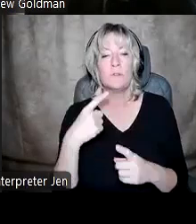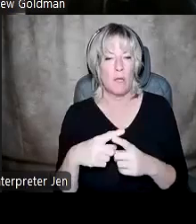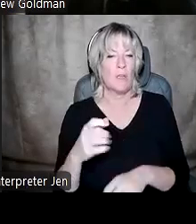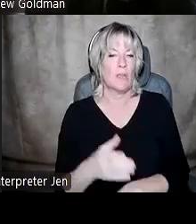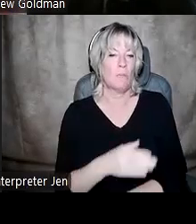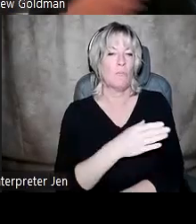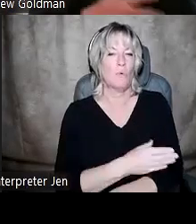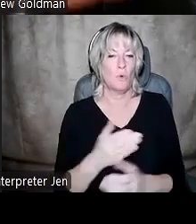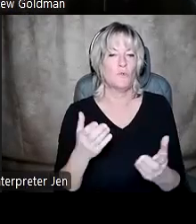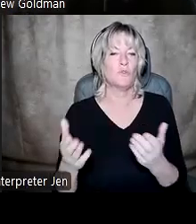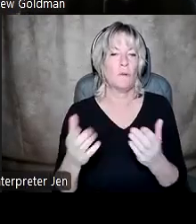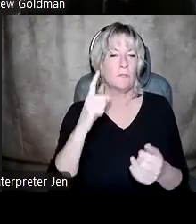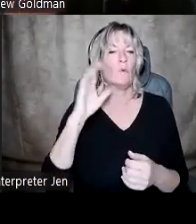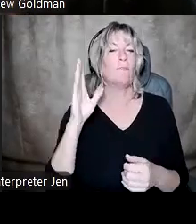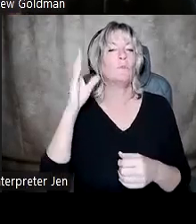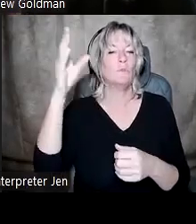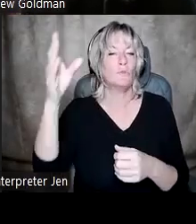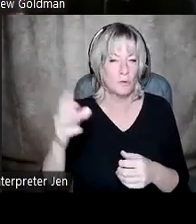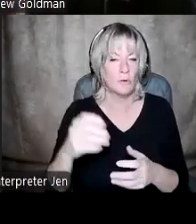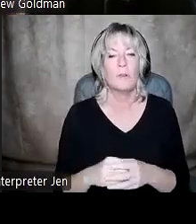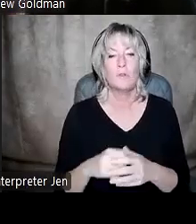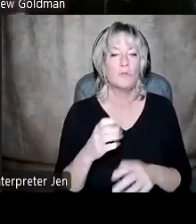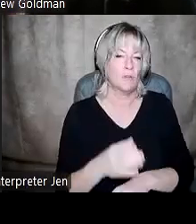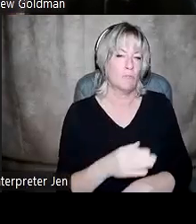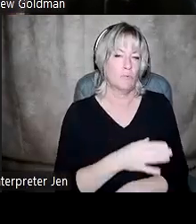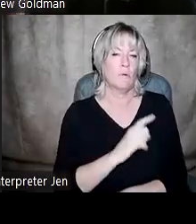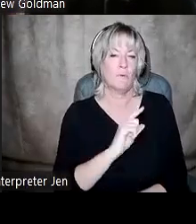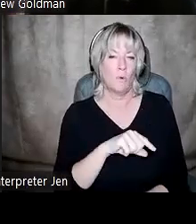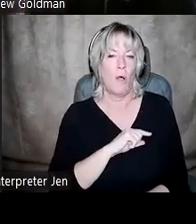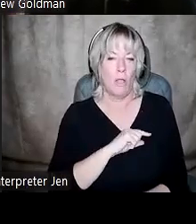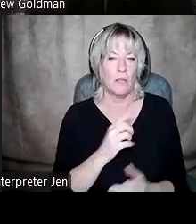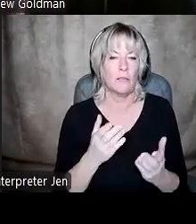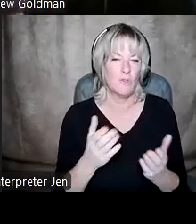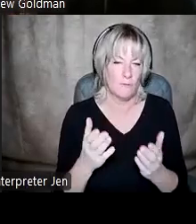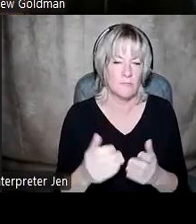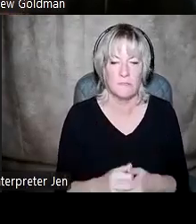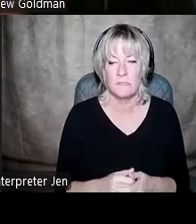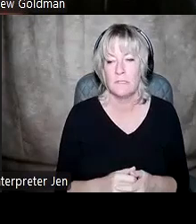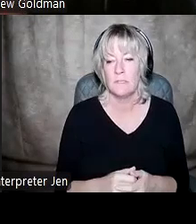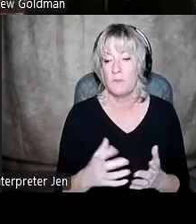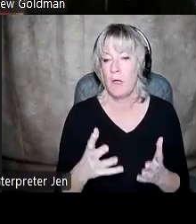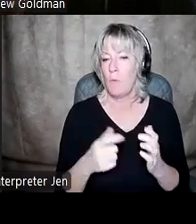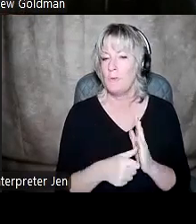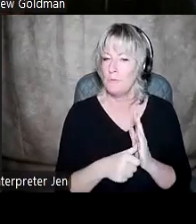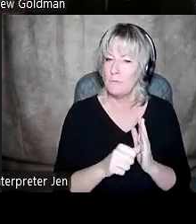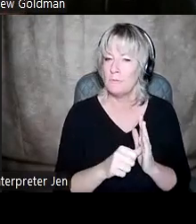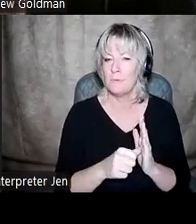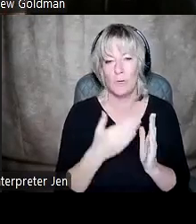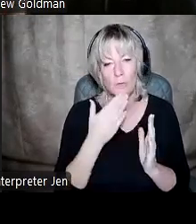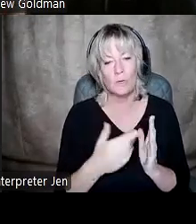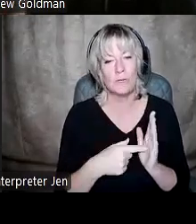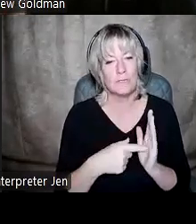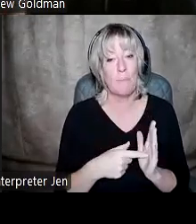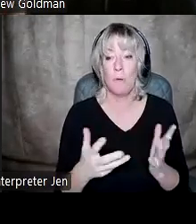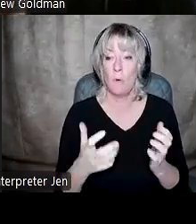long term and in the future to then be able to improve the quality of crisis services down the road. So just want to highlight this as an example and